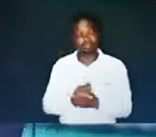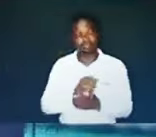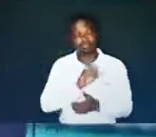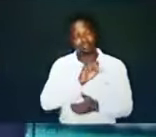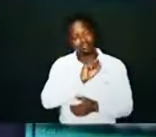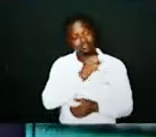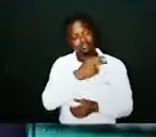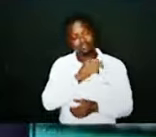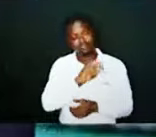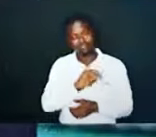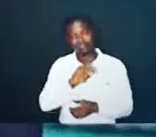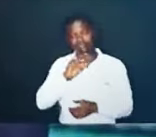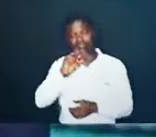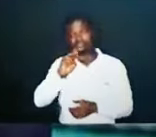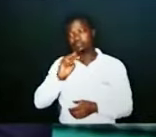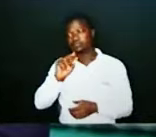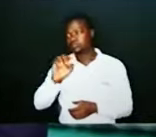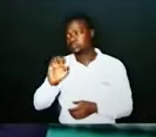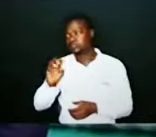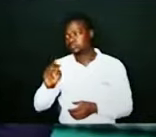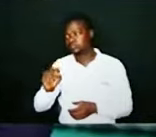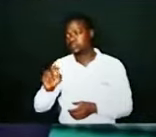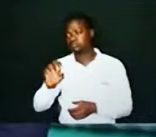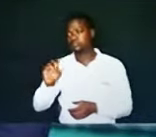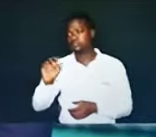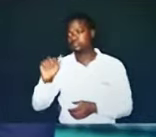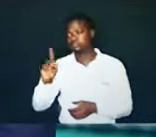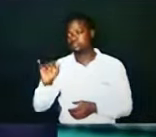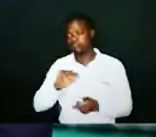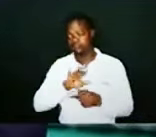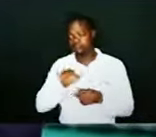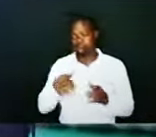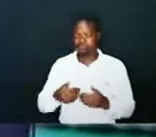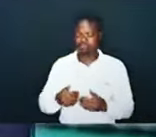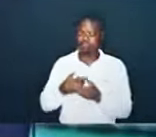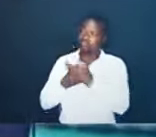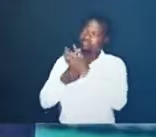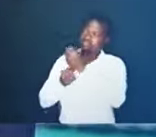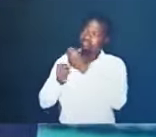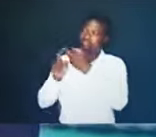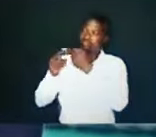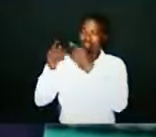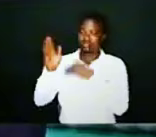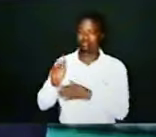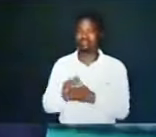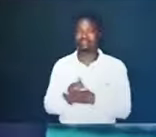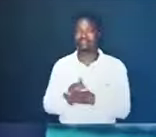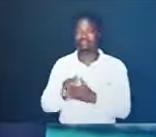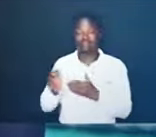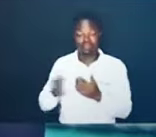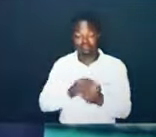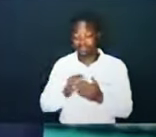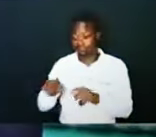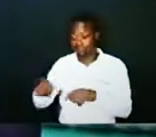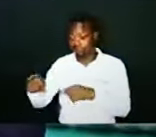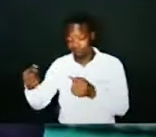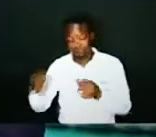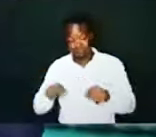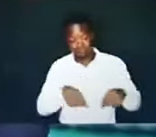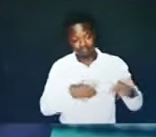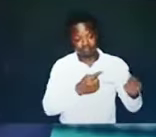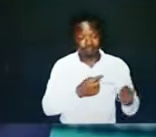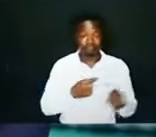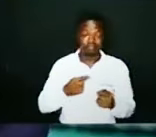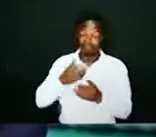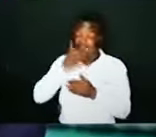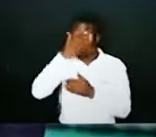also stood for Christ. Abednego emranti wa ano so jina ma Christo. Wherever they went, they carried the ideals. Bibiara wo koye biano wo kura